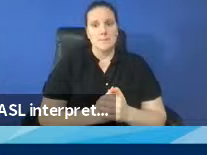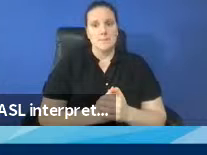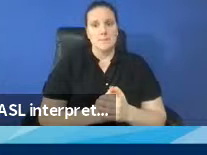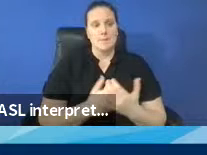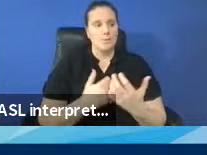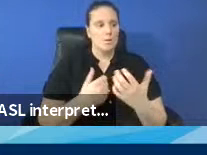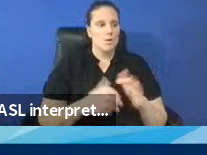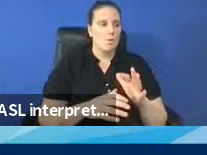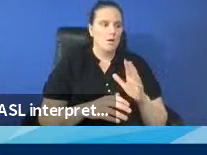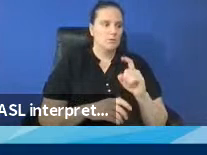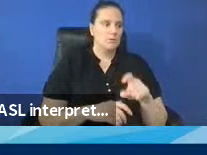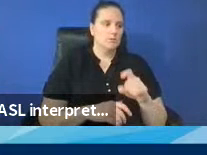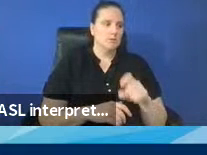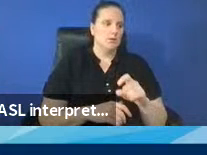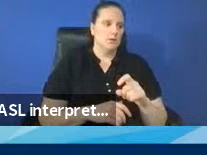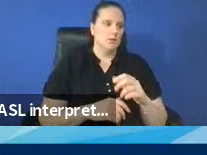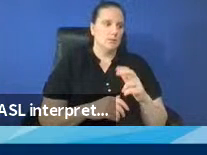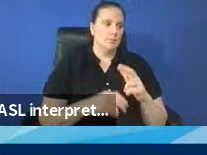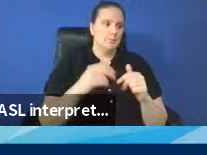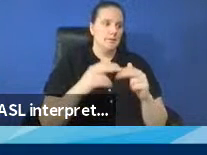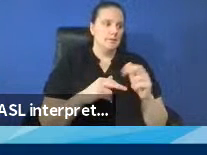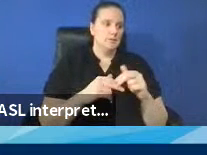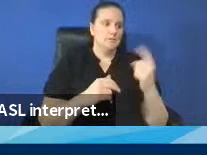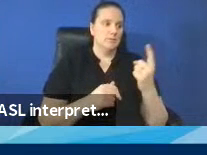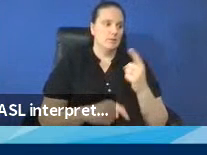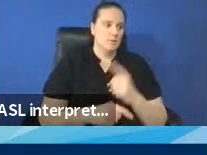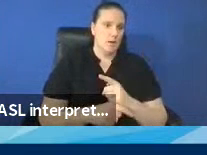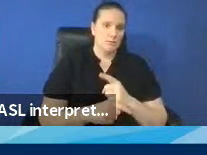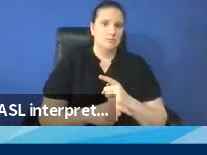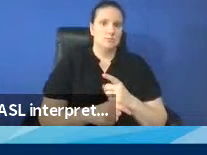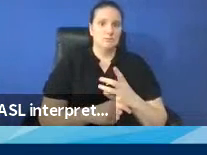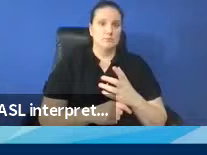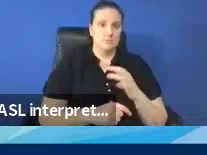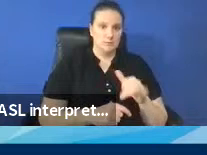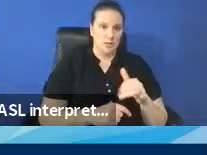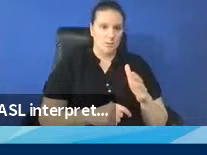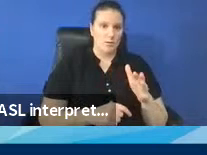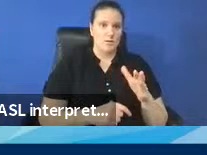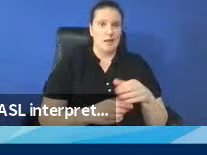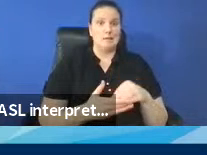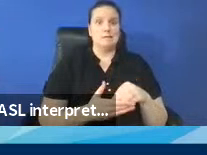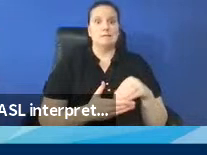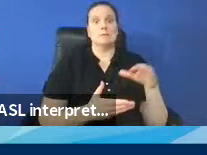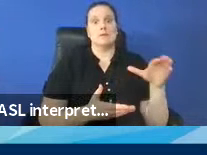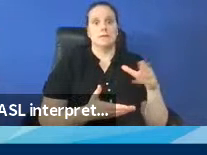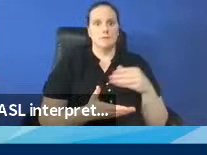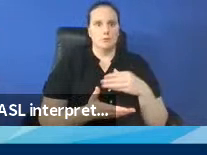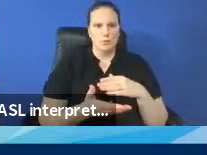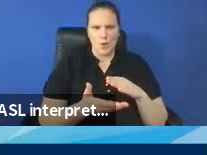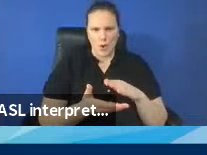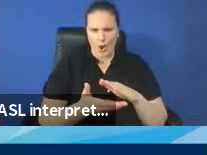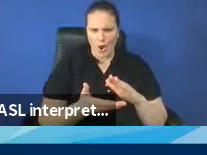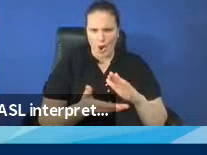want to necessarily build something, right, that will be expensive to operate.